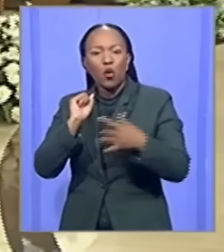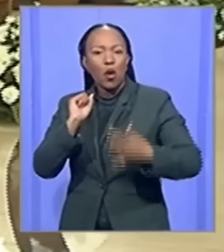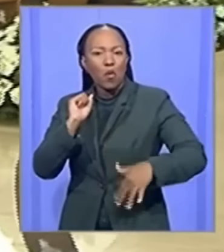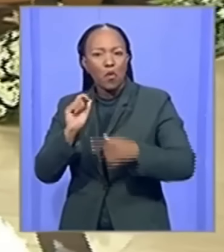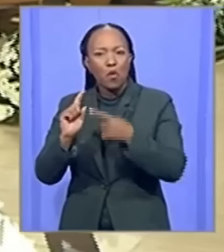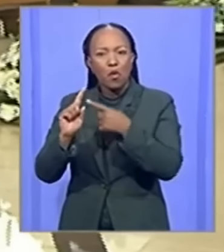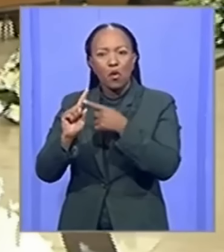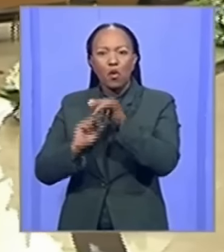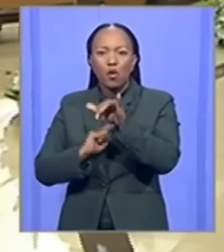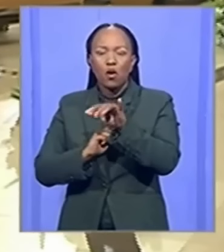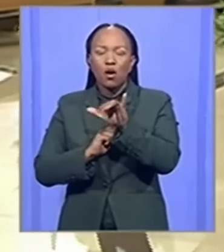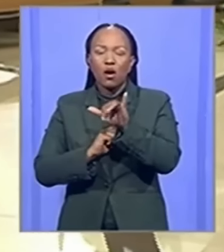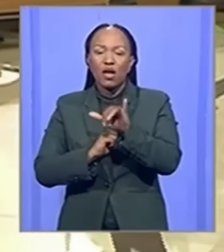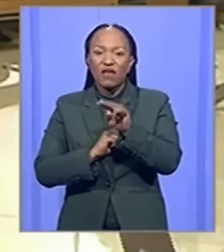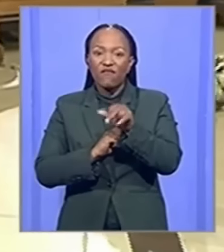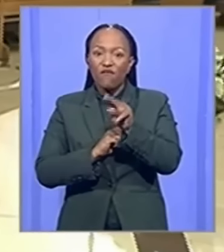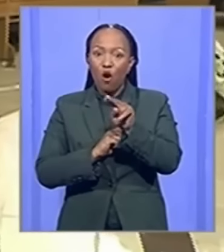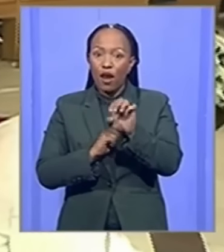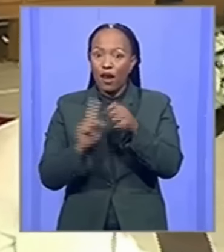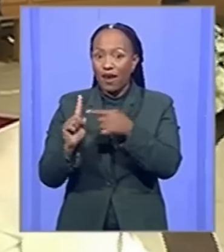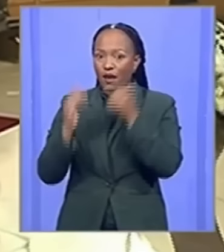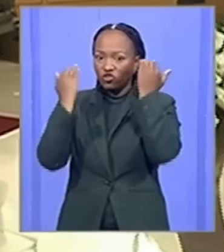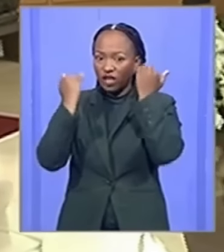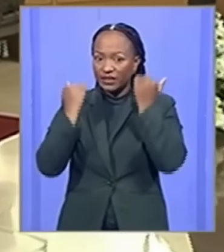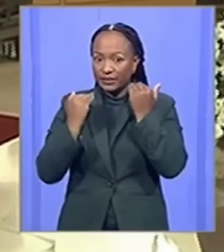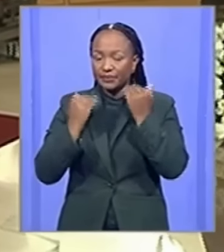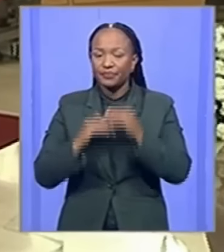tsa molao moahlodi Yvonne Mokgoro.